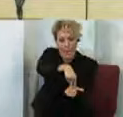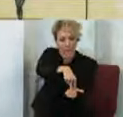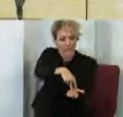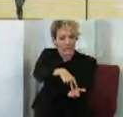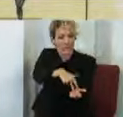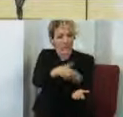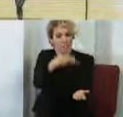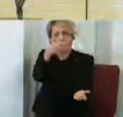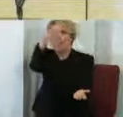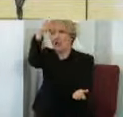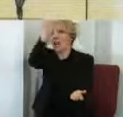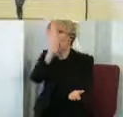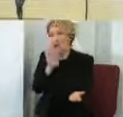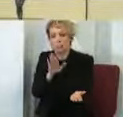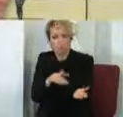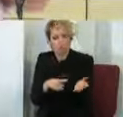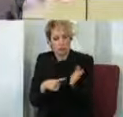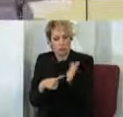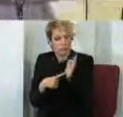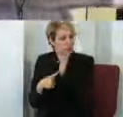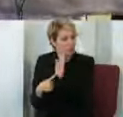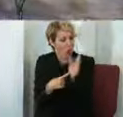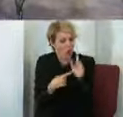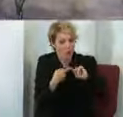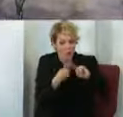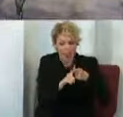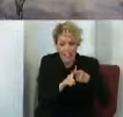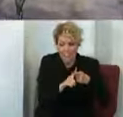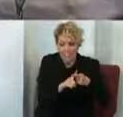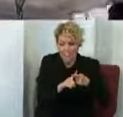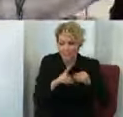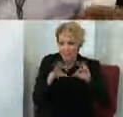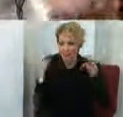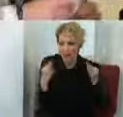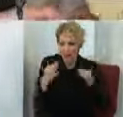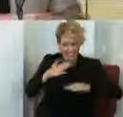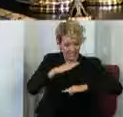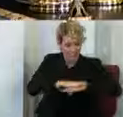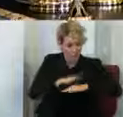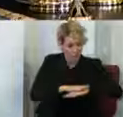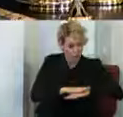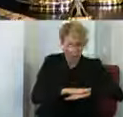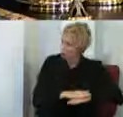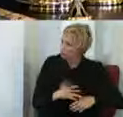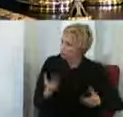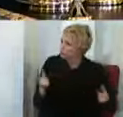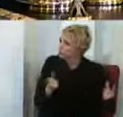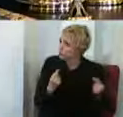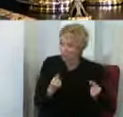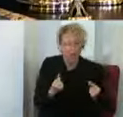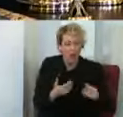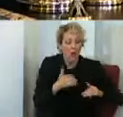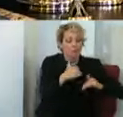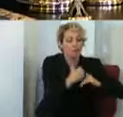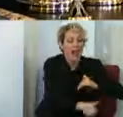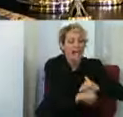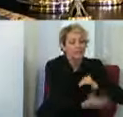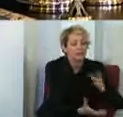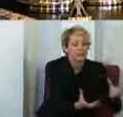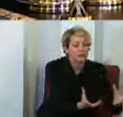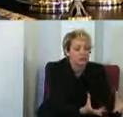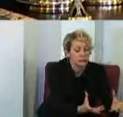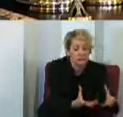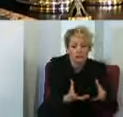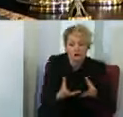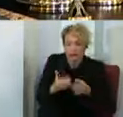before his friends, before his family. And he took the bread at this gathering, blessed it. He brought